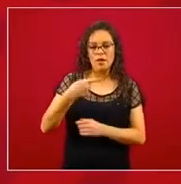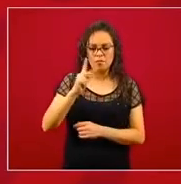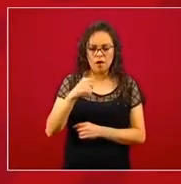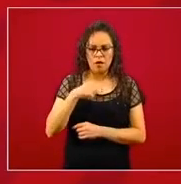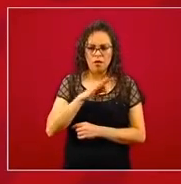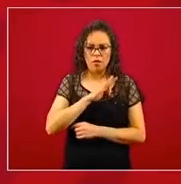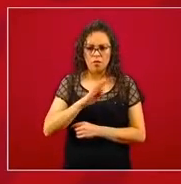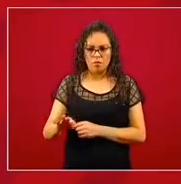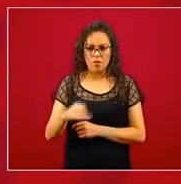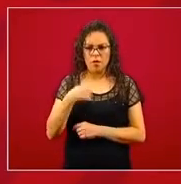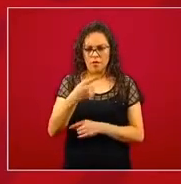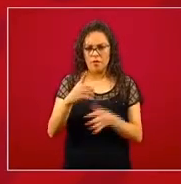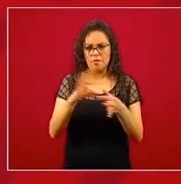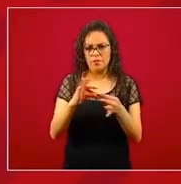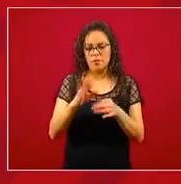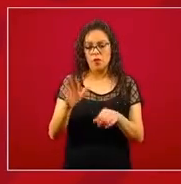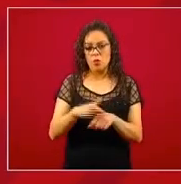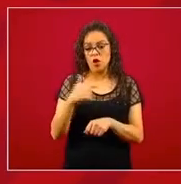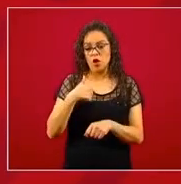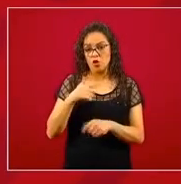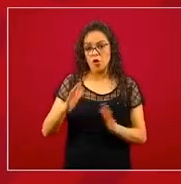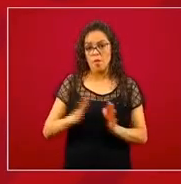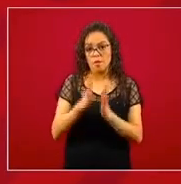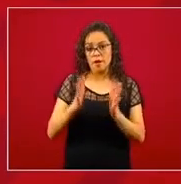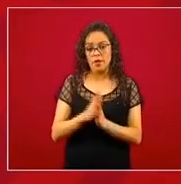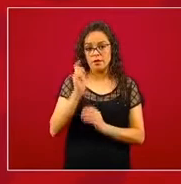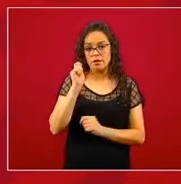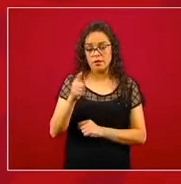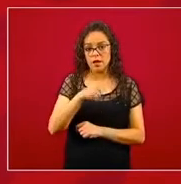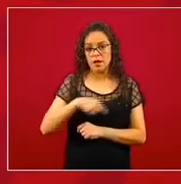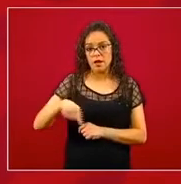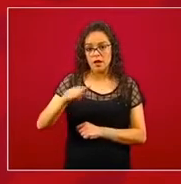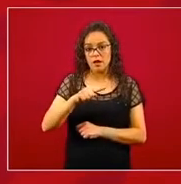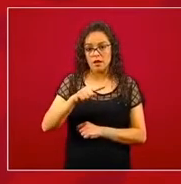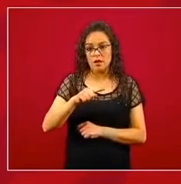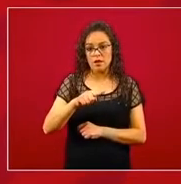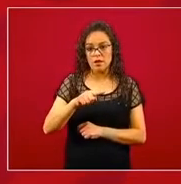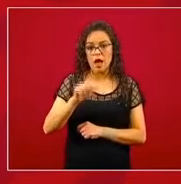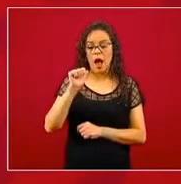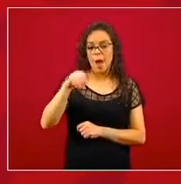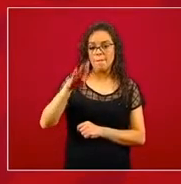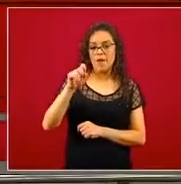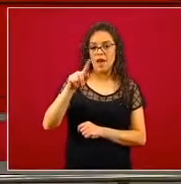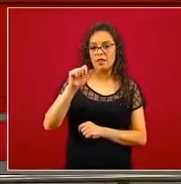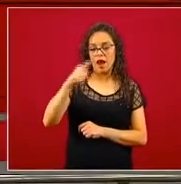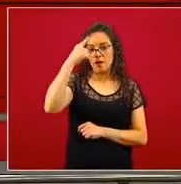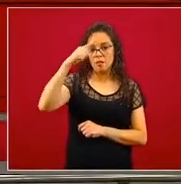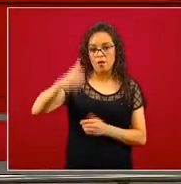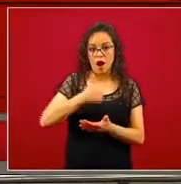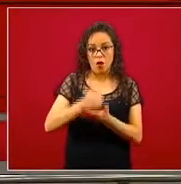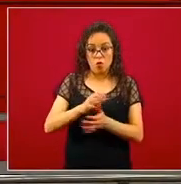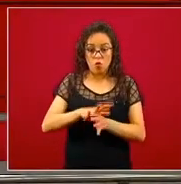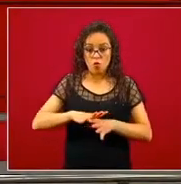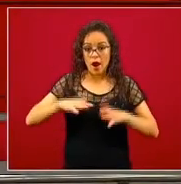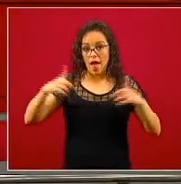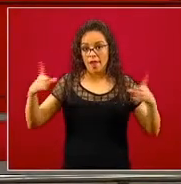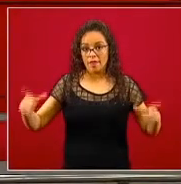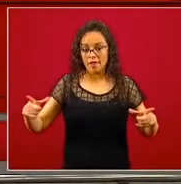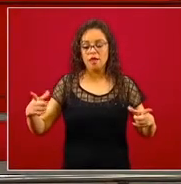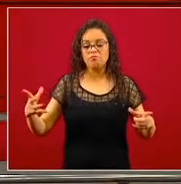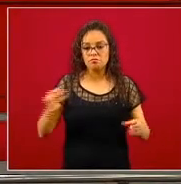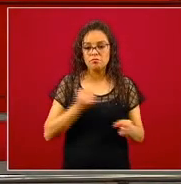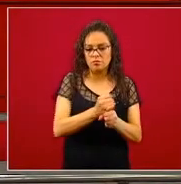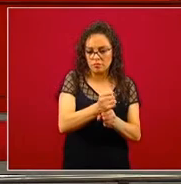is association in that sense. It would be quite desirable. I don't consider that only the existence of